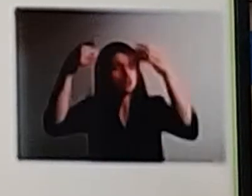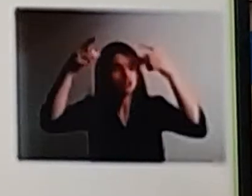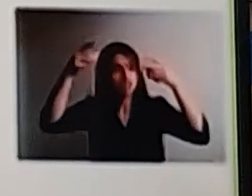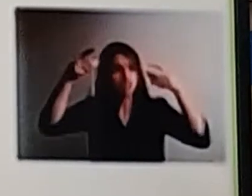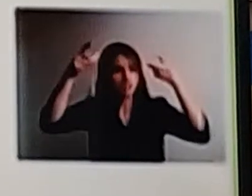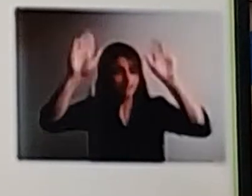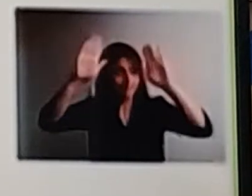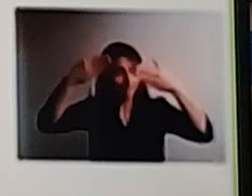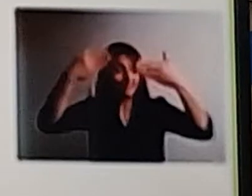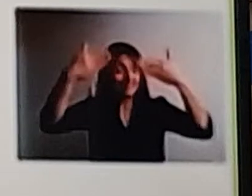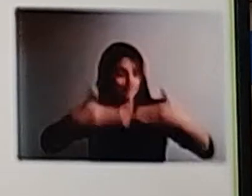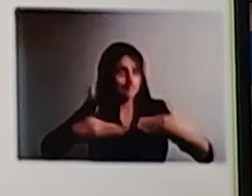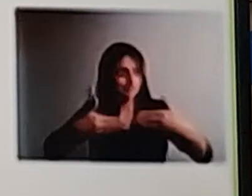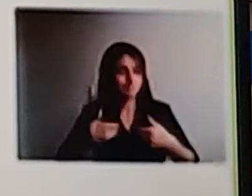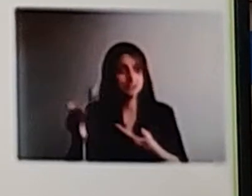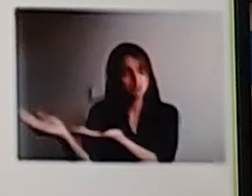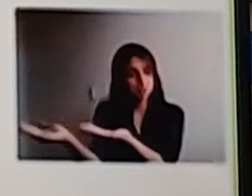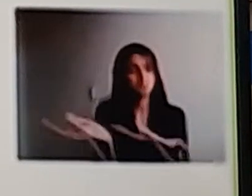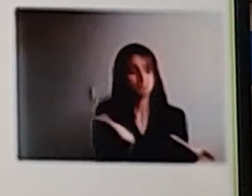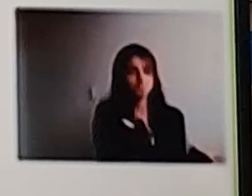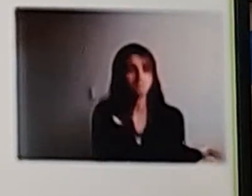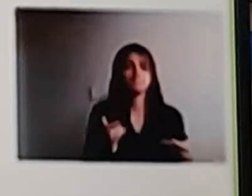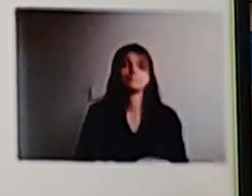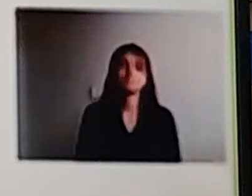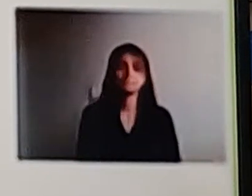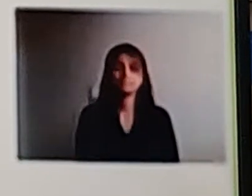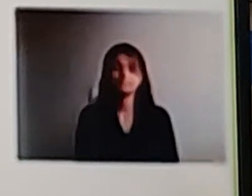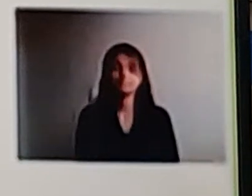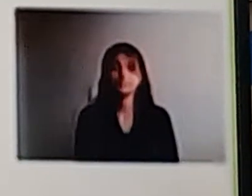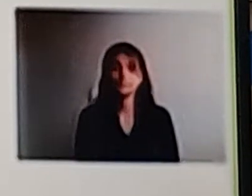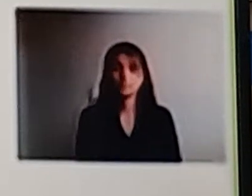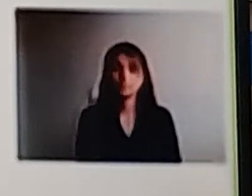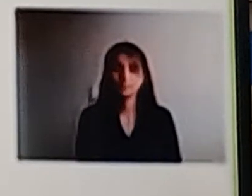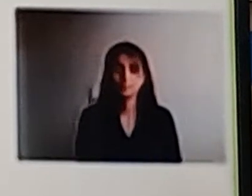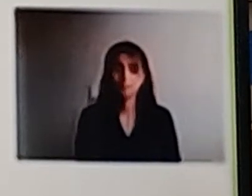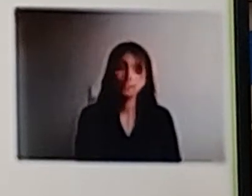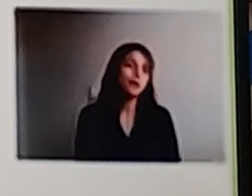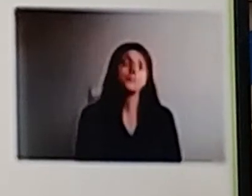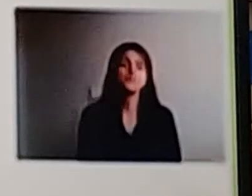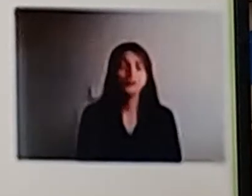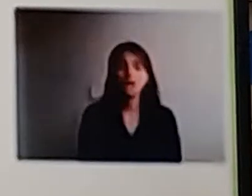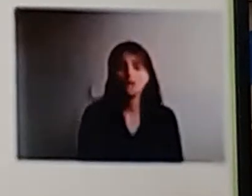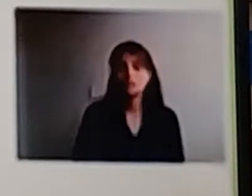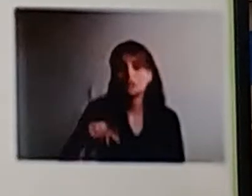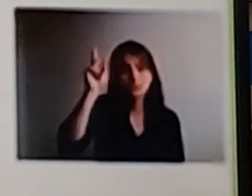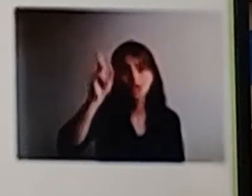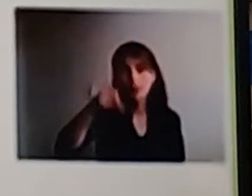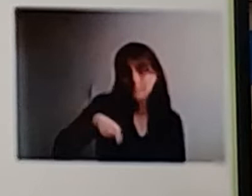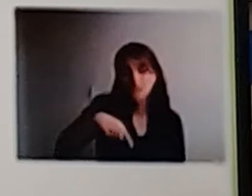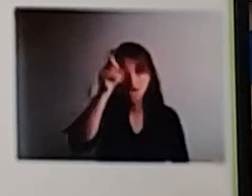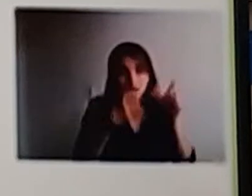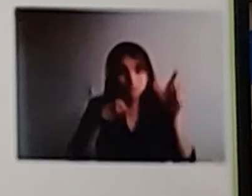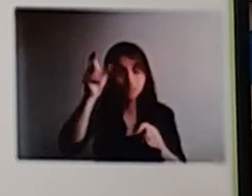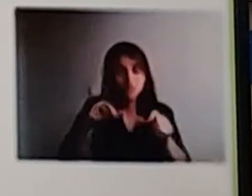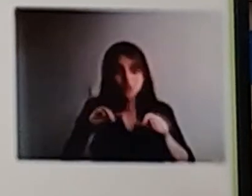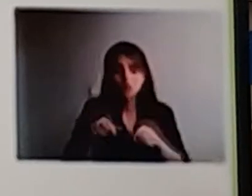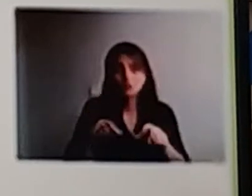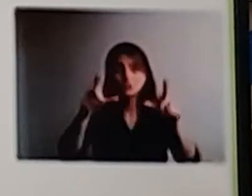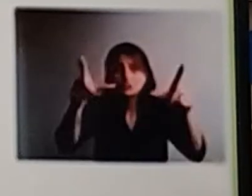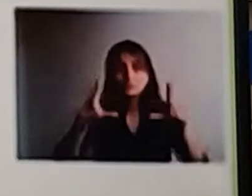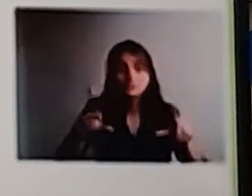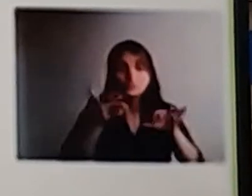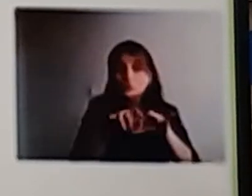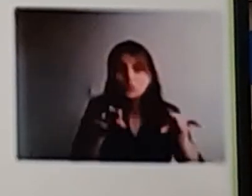to go in this country or that country. So he knows the areas and where to go. So we are giving certificate for